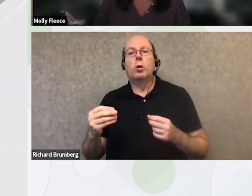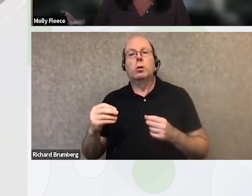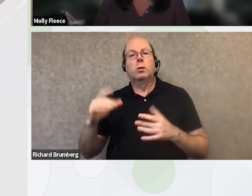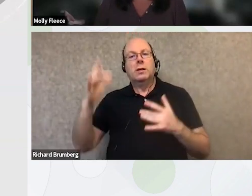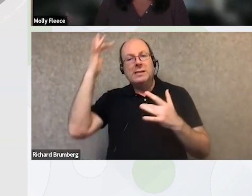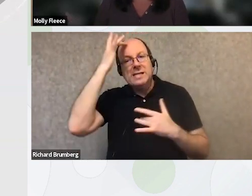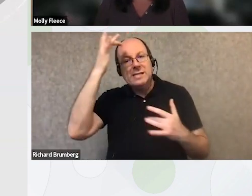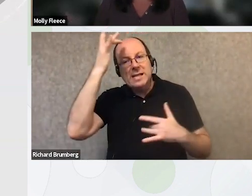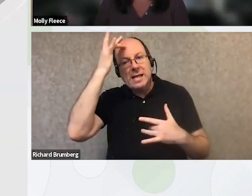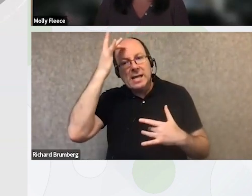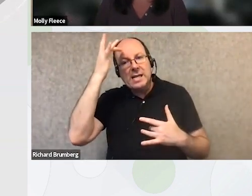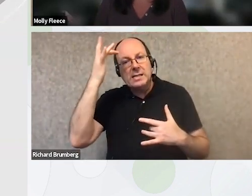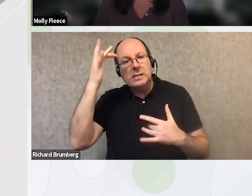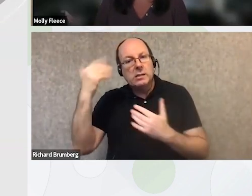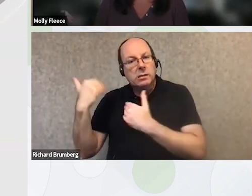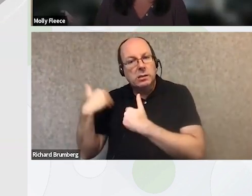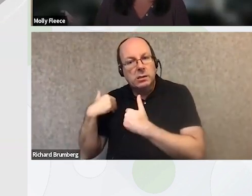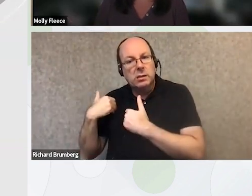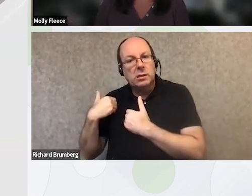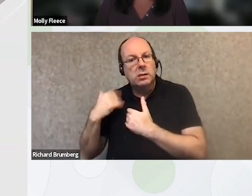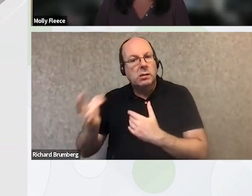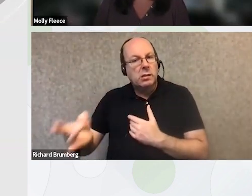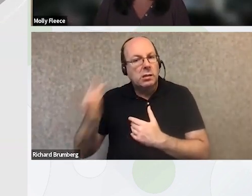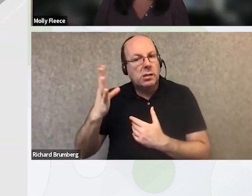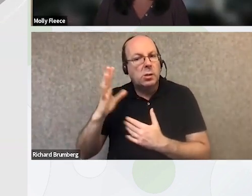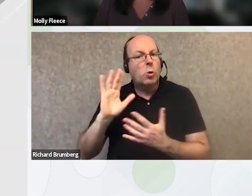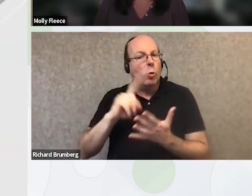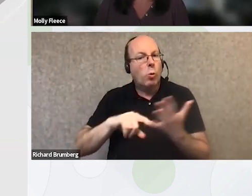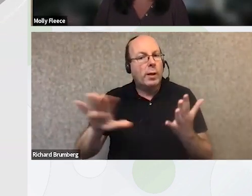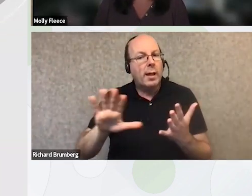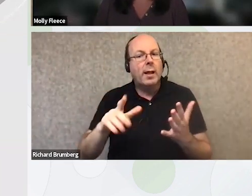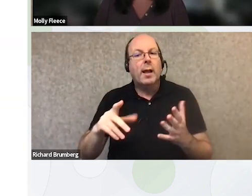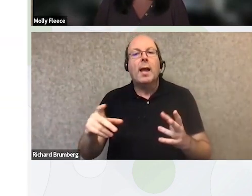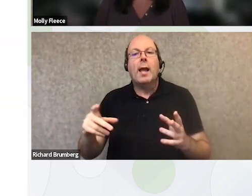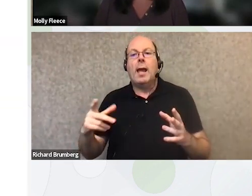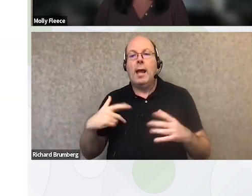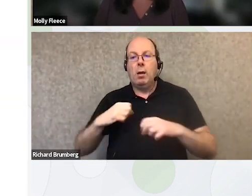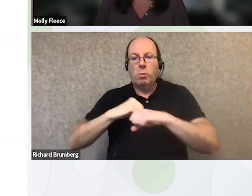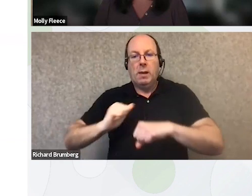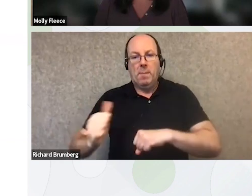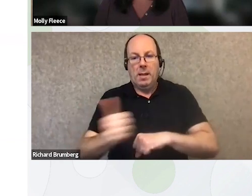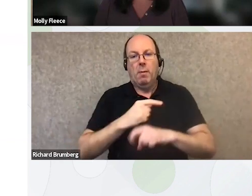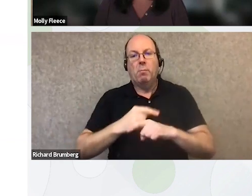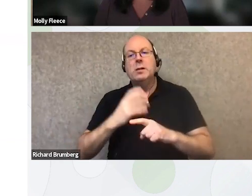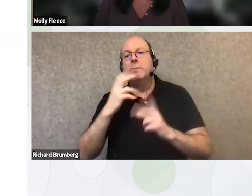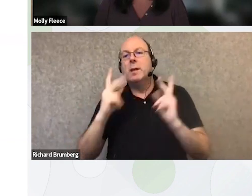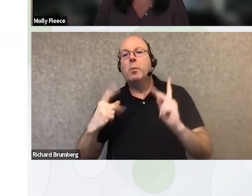the severity of each, how to protect ourselves and our patients and our loved ones as we go into this season.